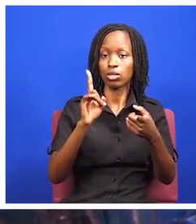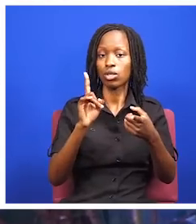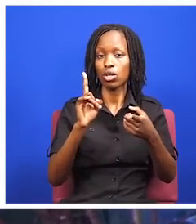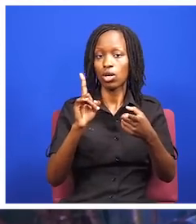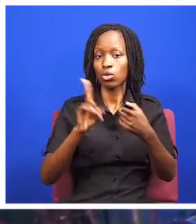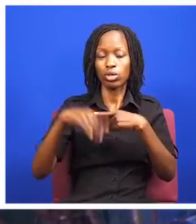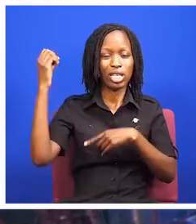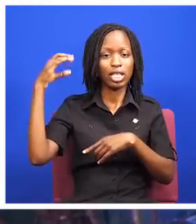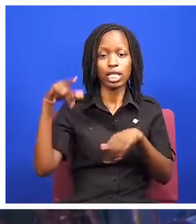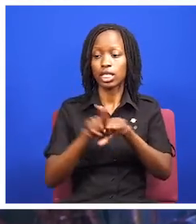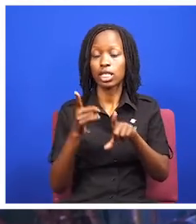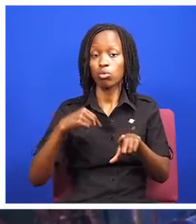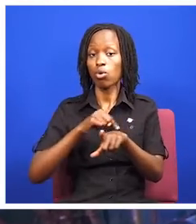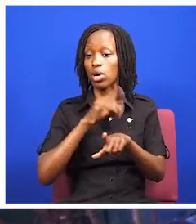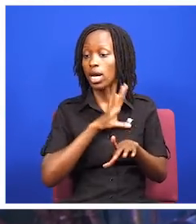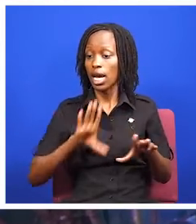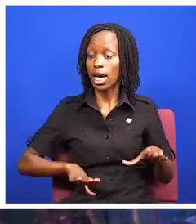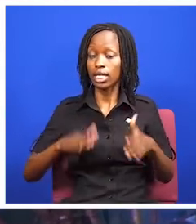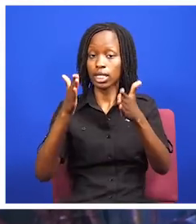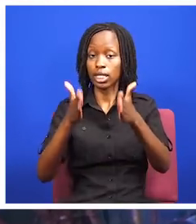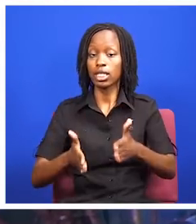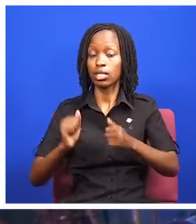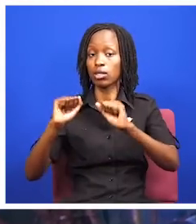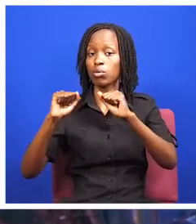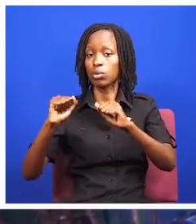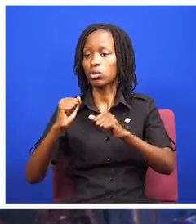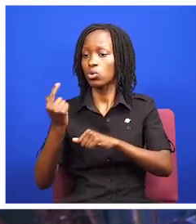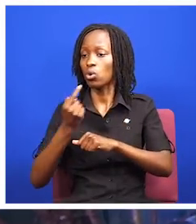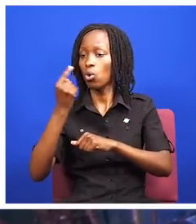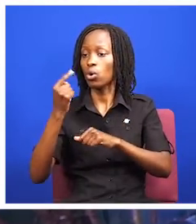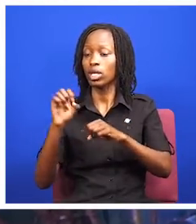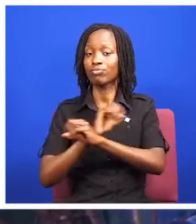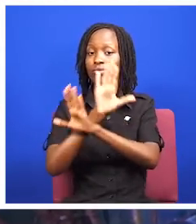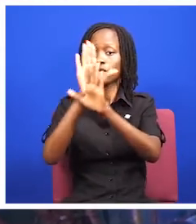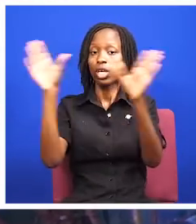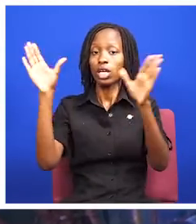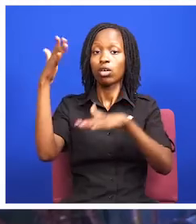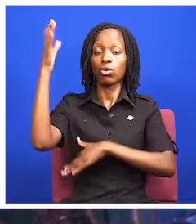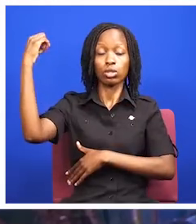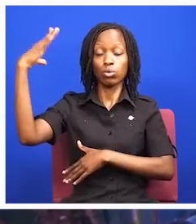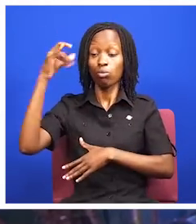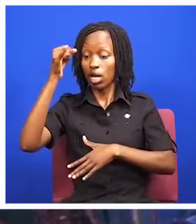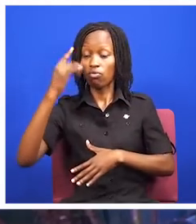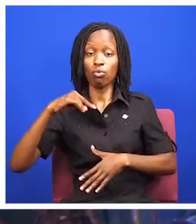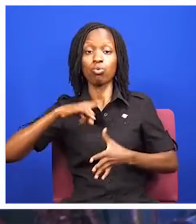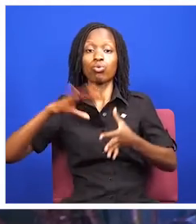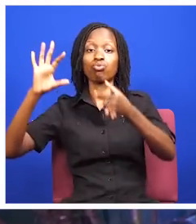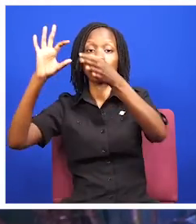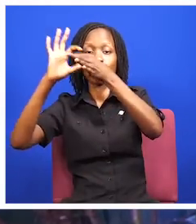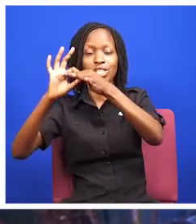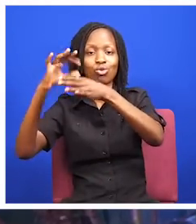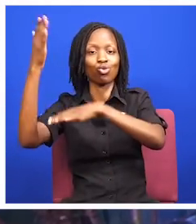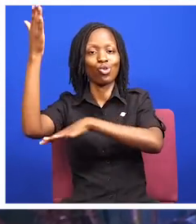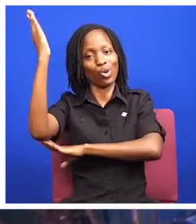source. And we as Christians can only be able to light up the world if we are connected to